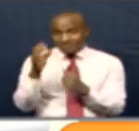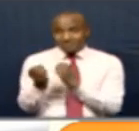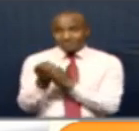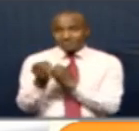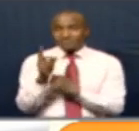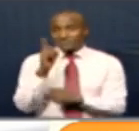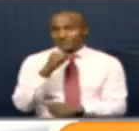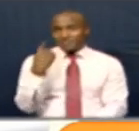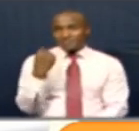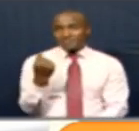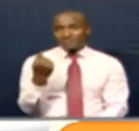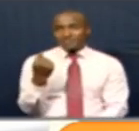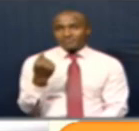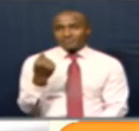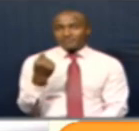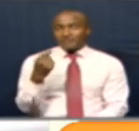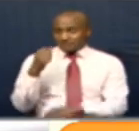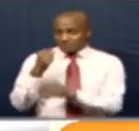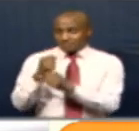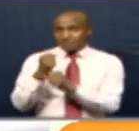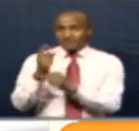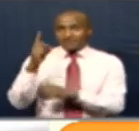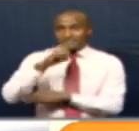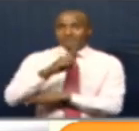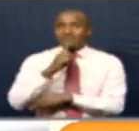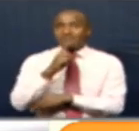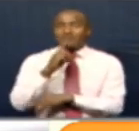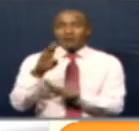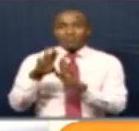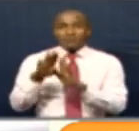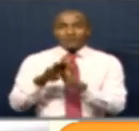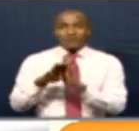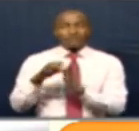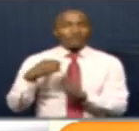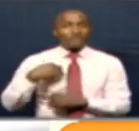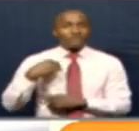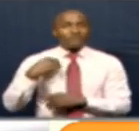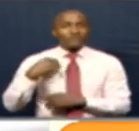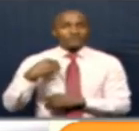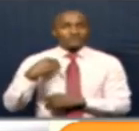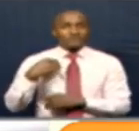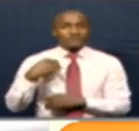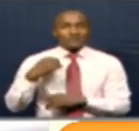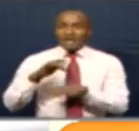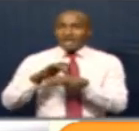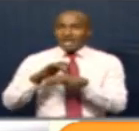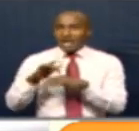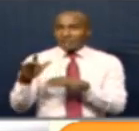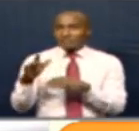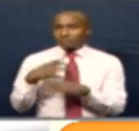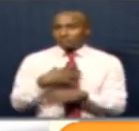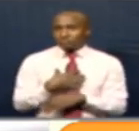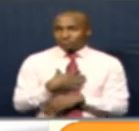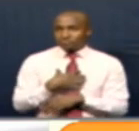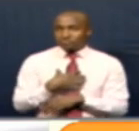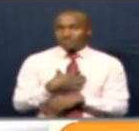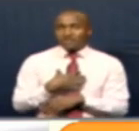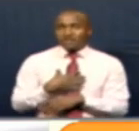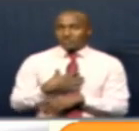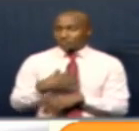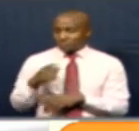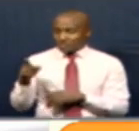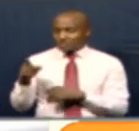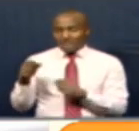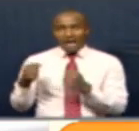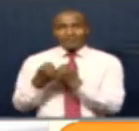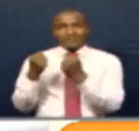recently, around Labor Day, where he said there is a program for voluntary early retirement. These two processes are running